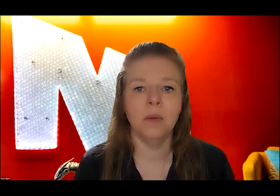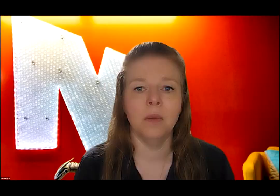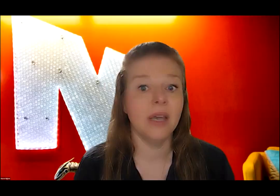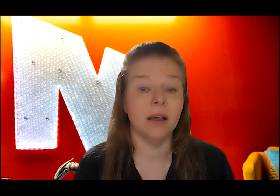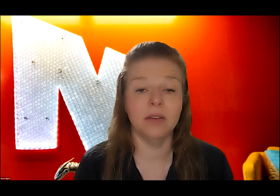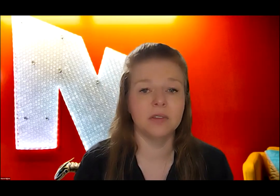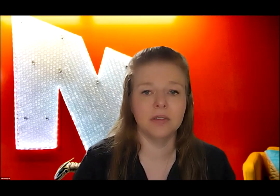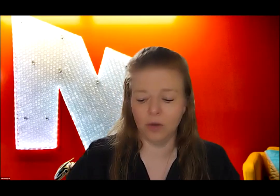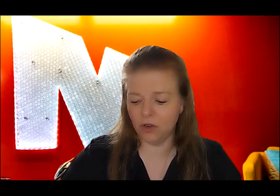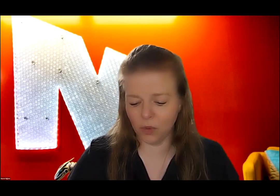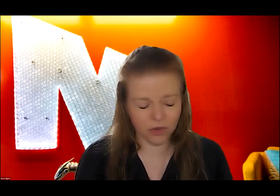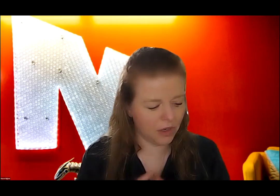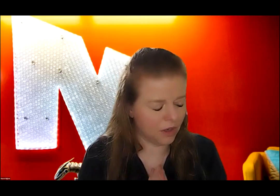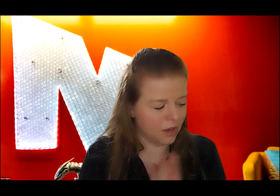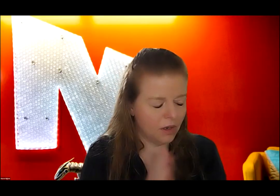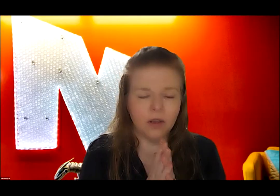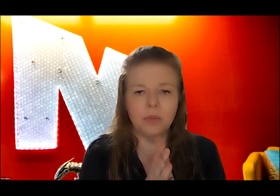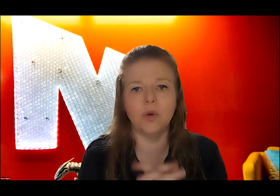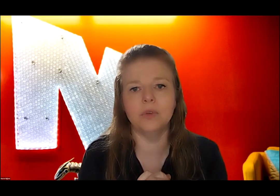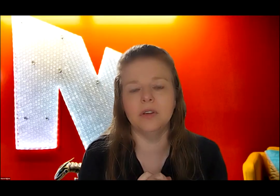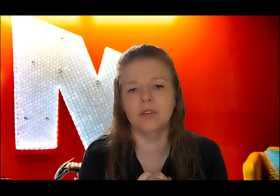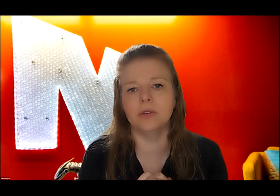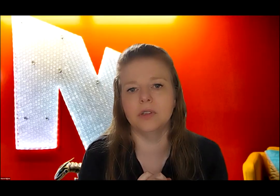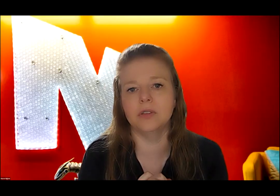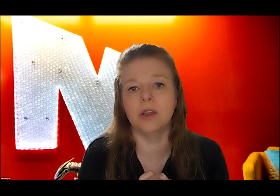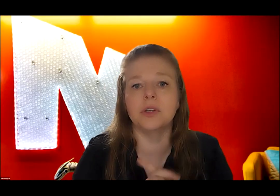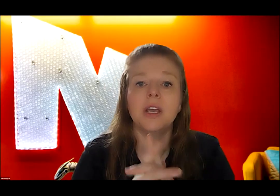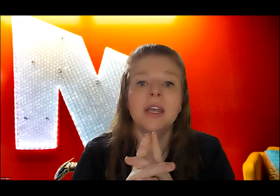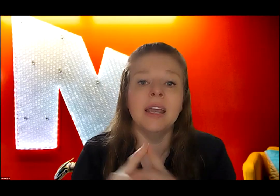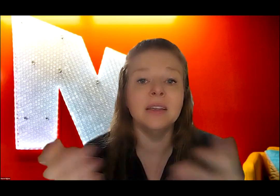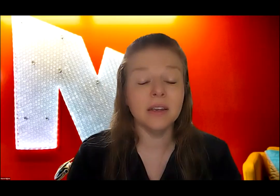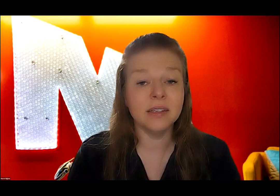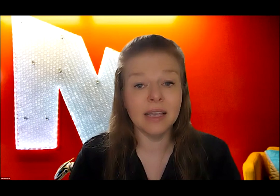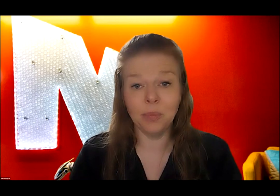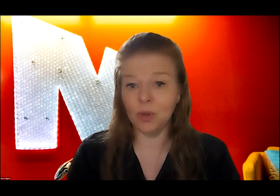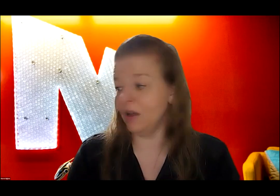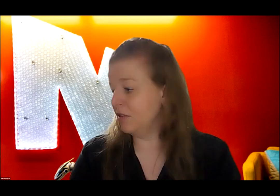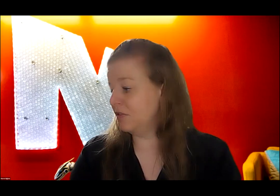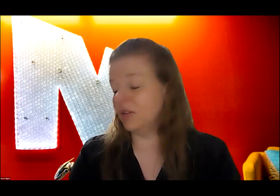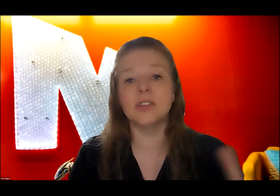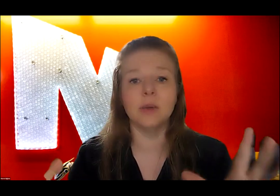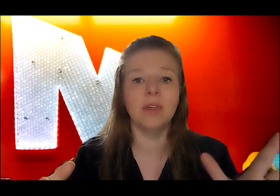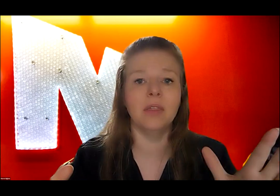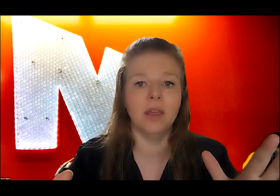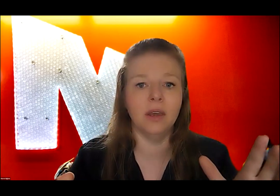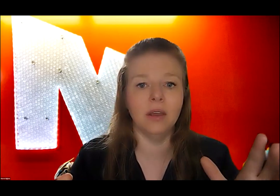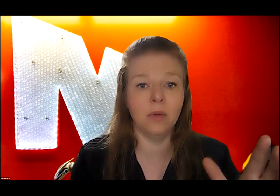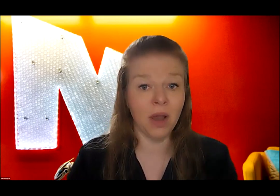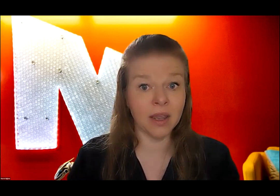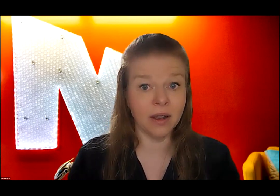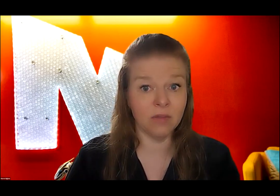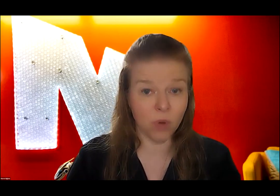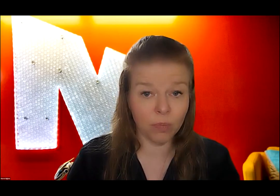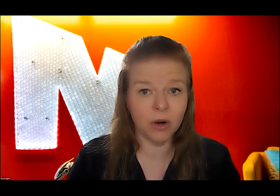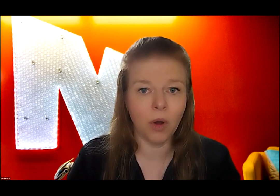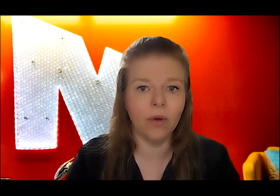Um, yeah, it's, it's going to be totally, it's going to be totally difficult to distinguish. And like an example of, of something that, uh,